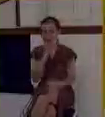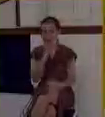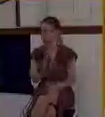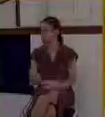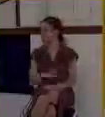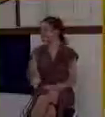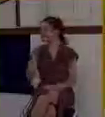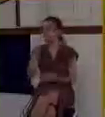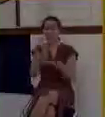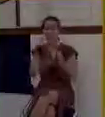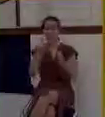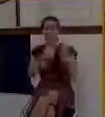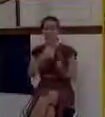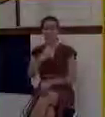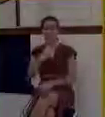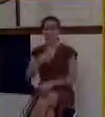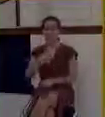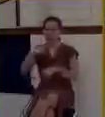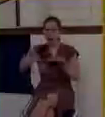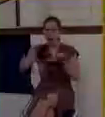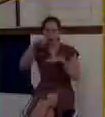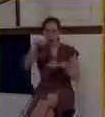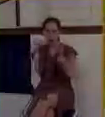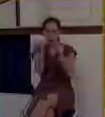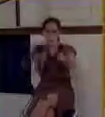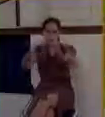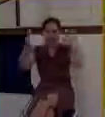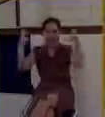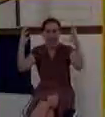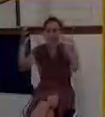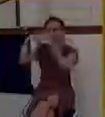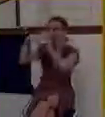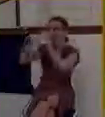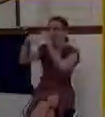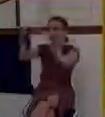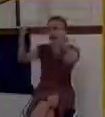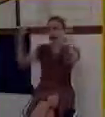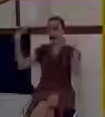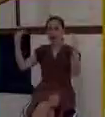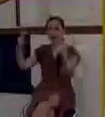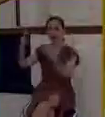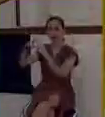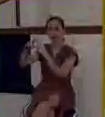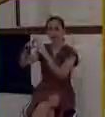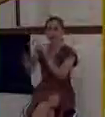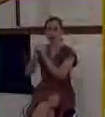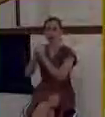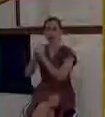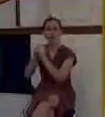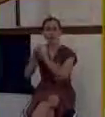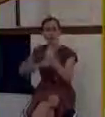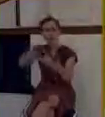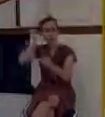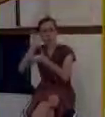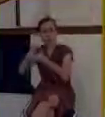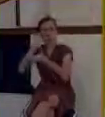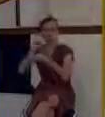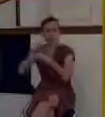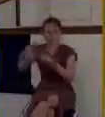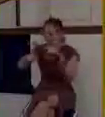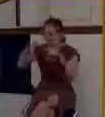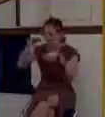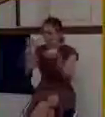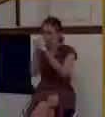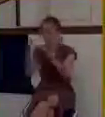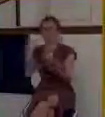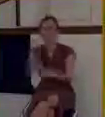And some will say, you know, I can't imagine heaven with my spouse there. I'm not married. But let me just say this, my friend. In heaven, all of the relationships there in